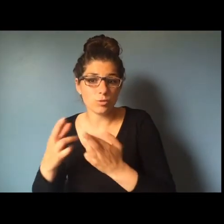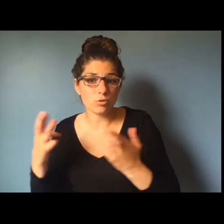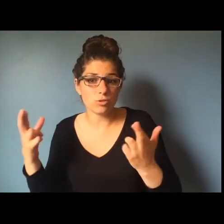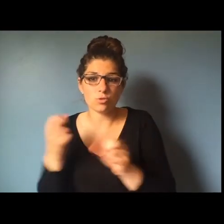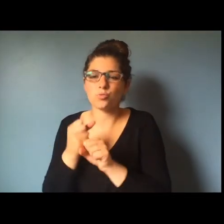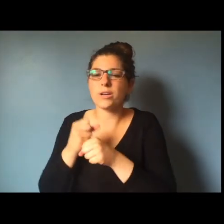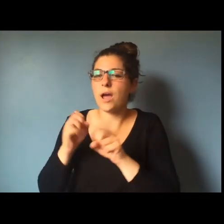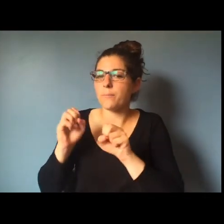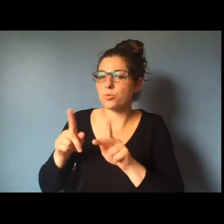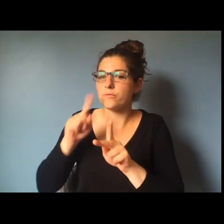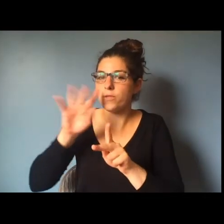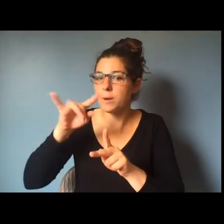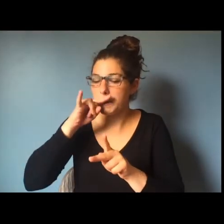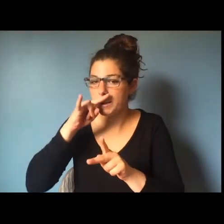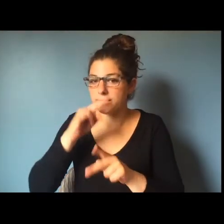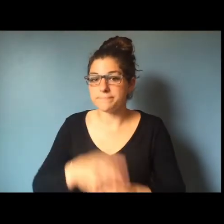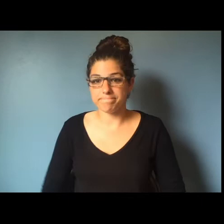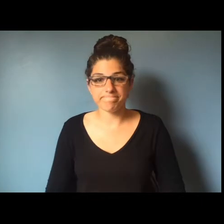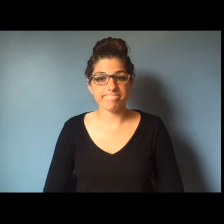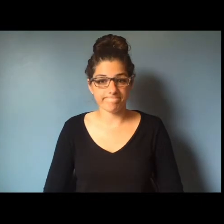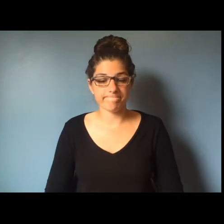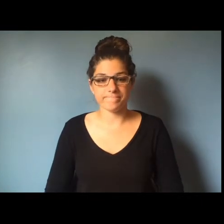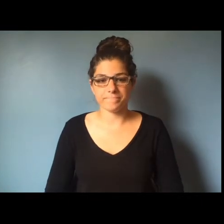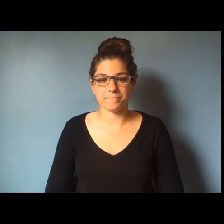for their child as humanly possible.